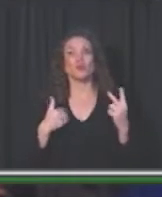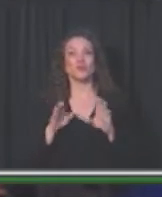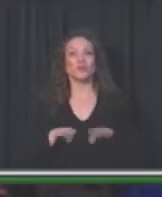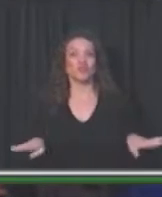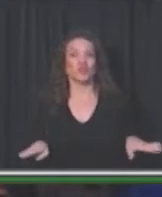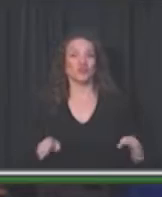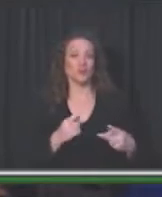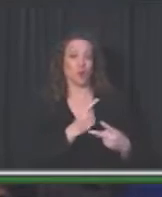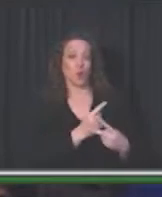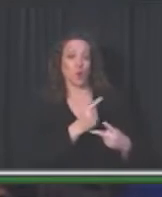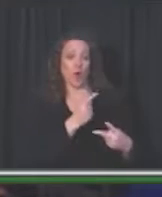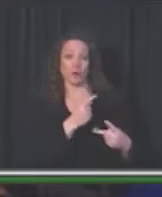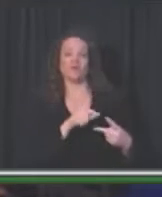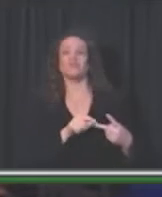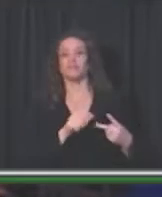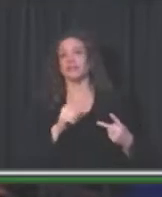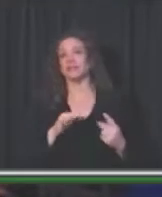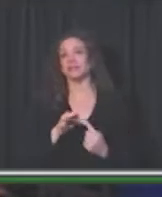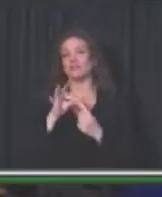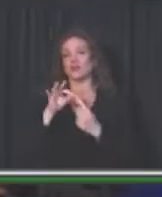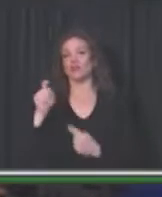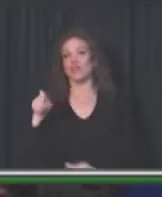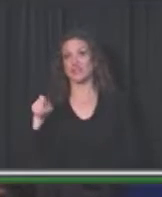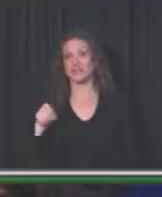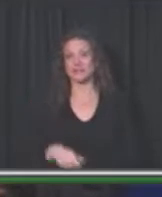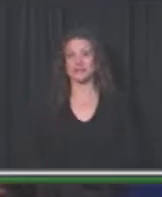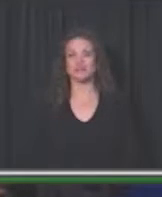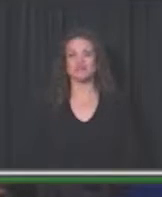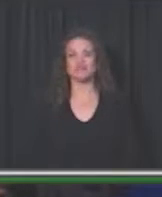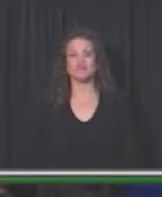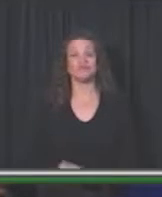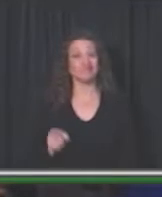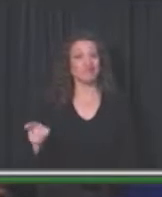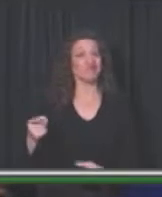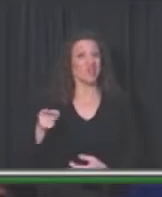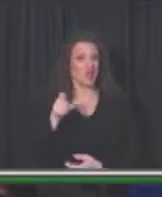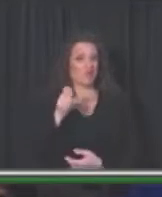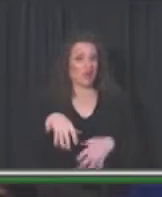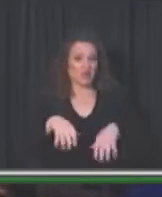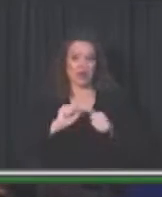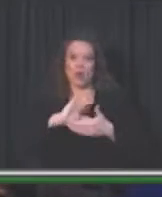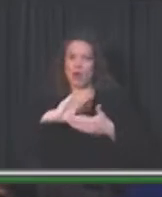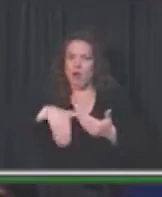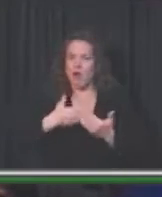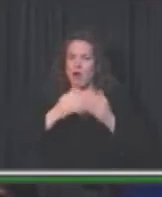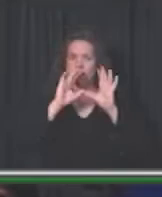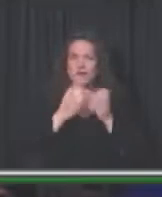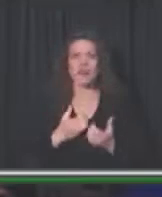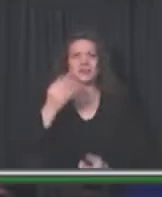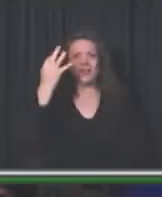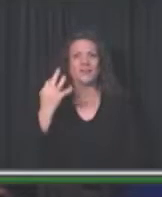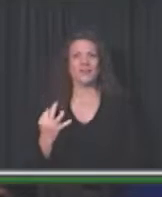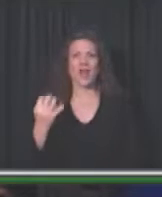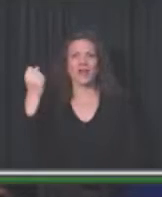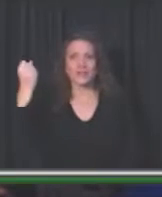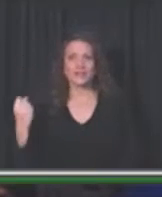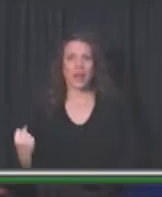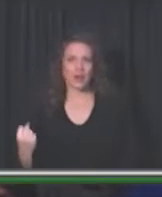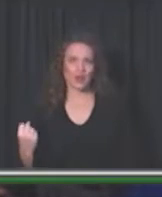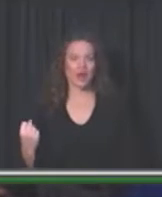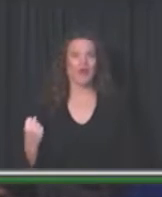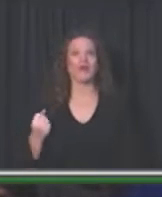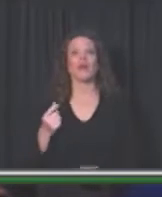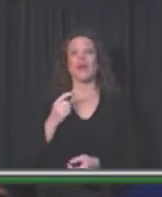needs. She had to take all of her classes on Fridays and Saturdays because she was working full-time, and she took them at